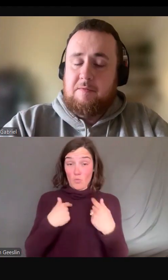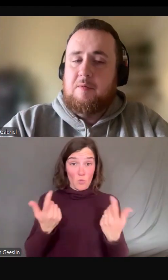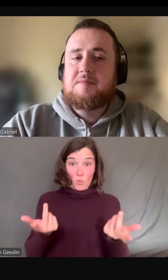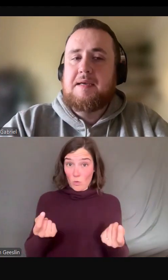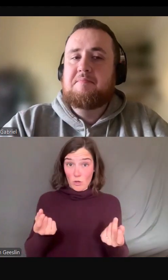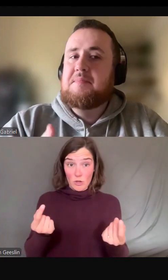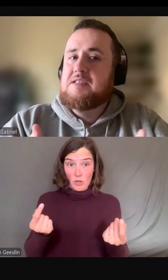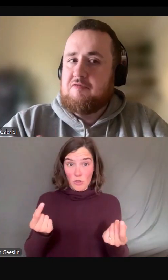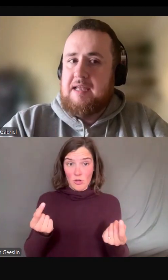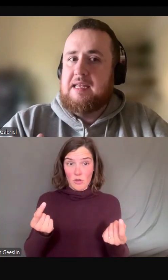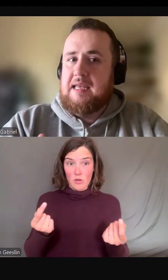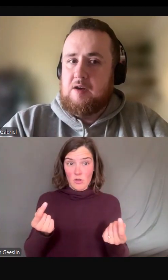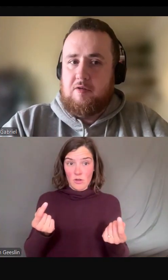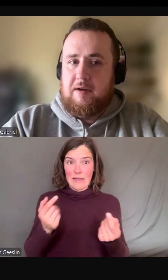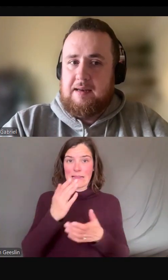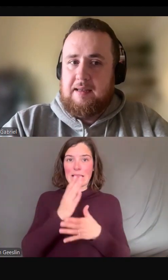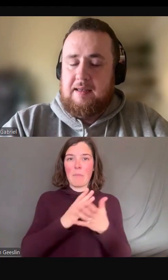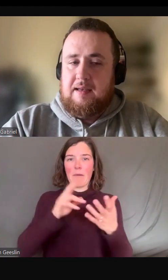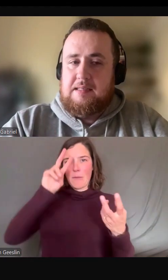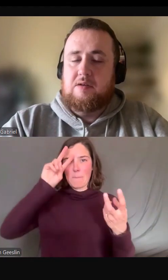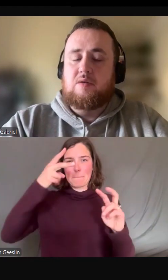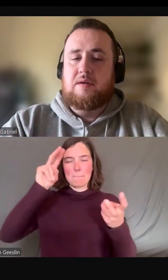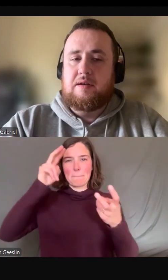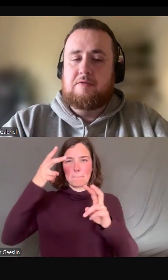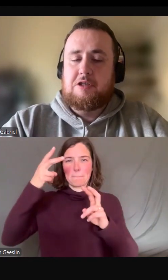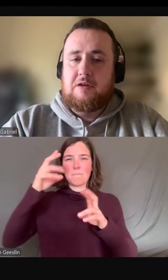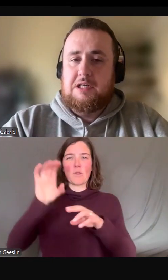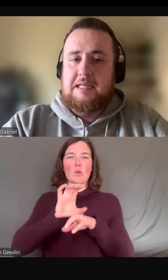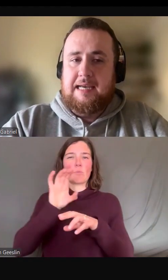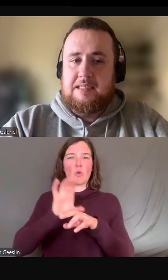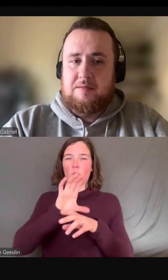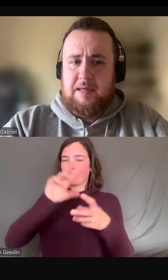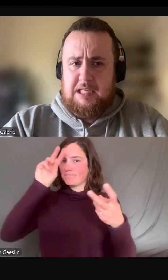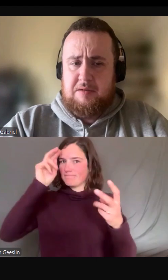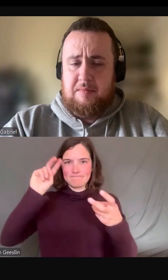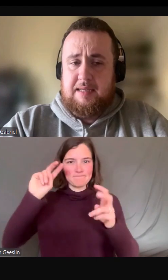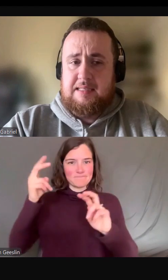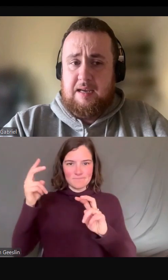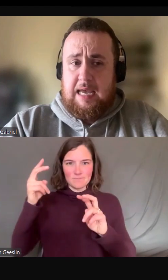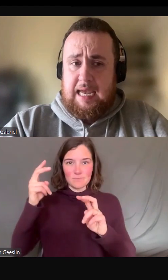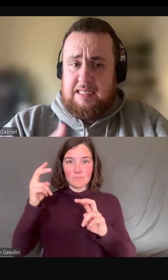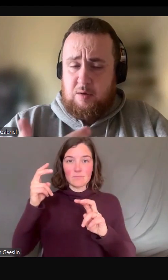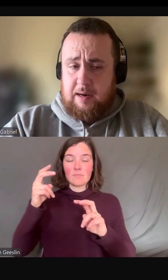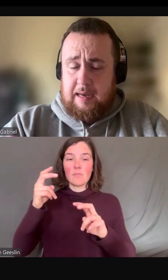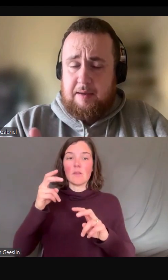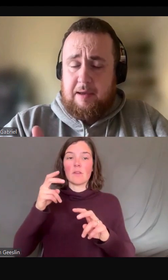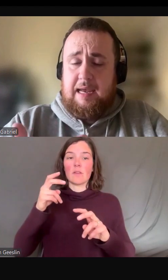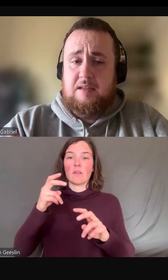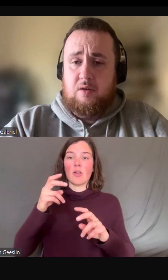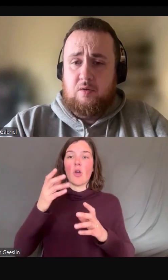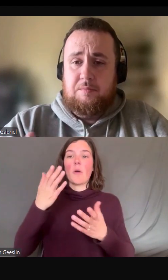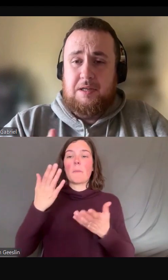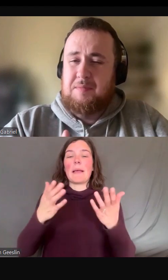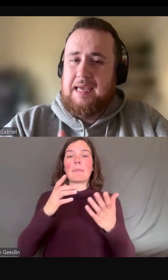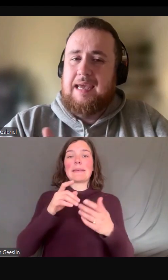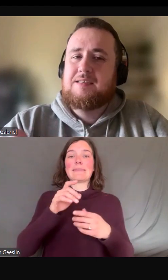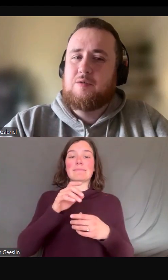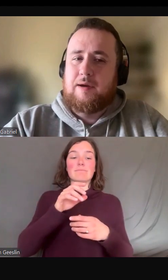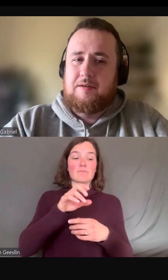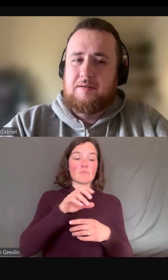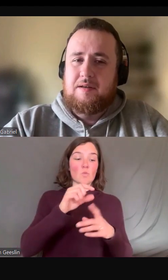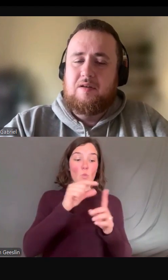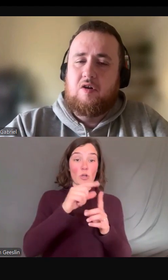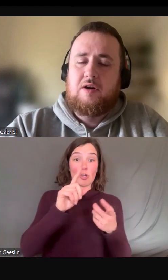some of it was being read incorrectly. So the traditional text-to-speech might say A2, but it should be A